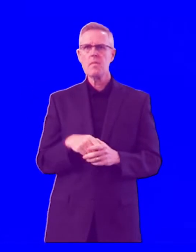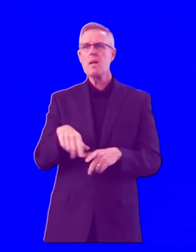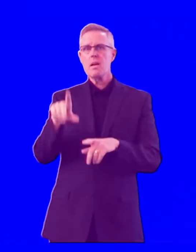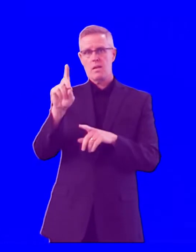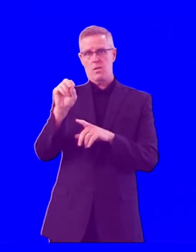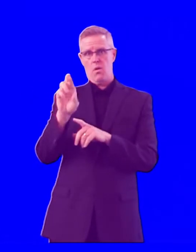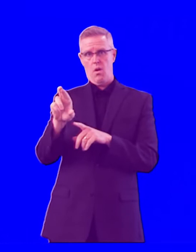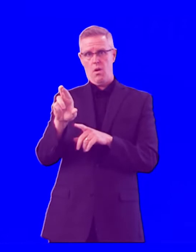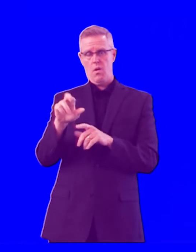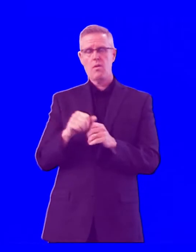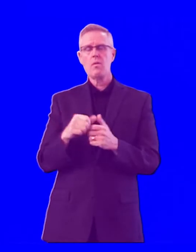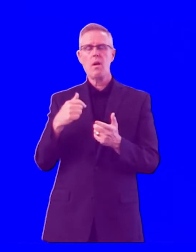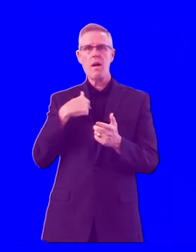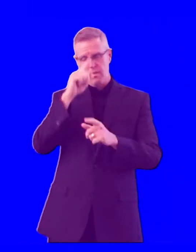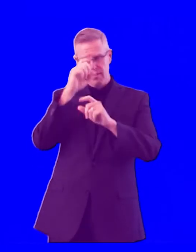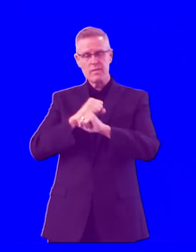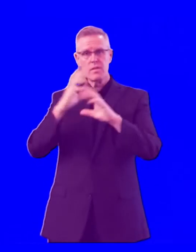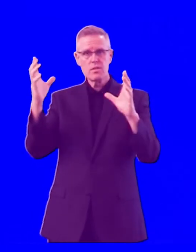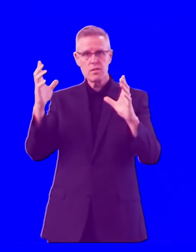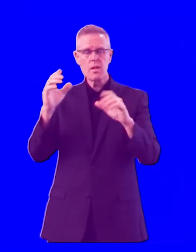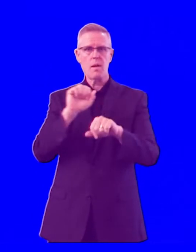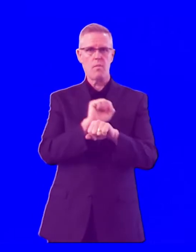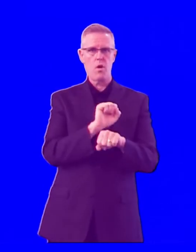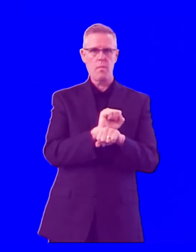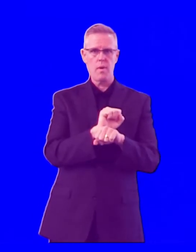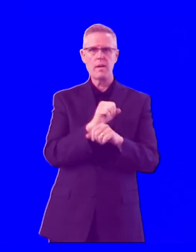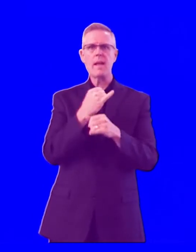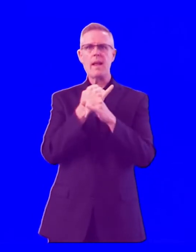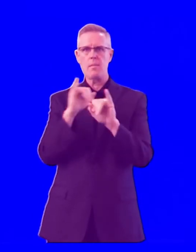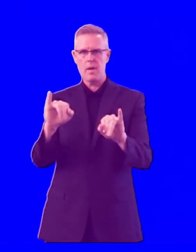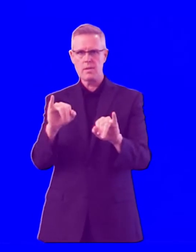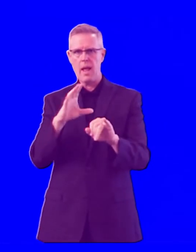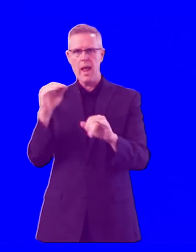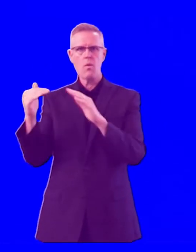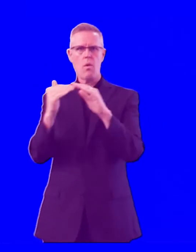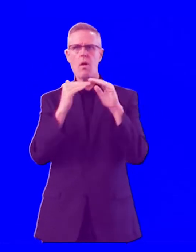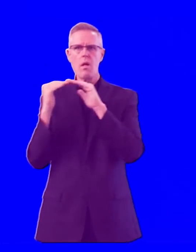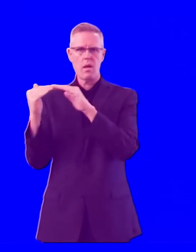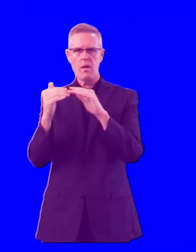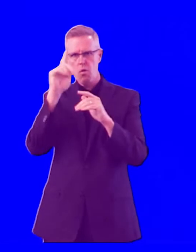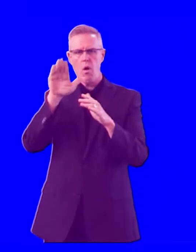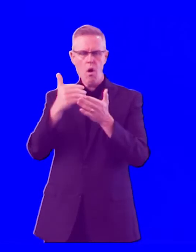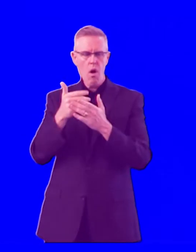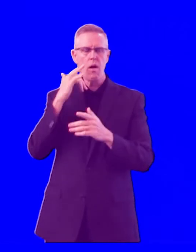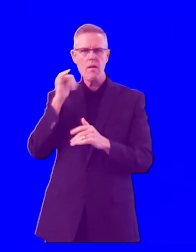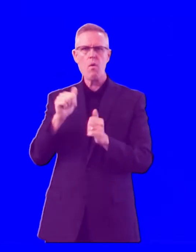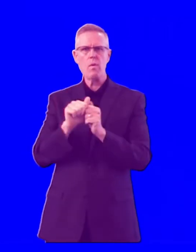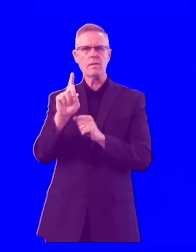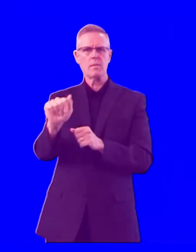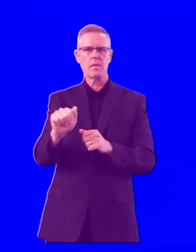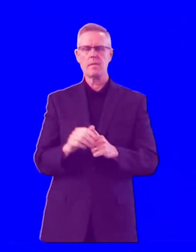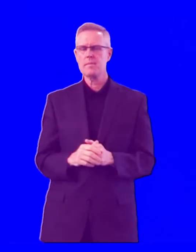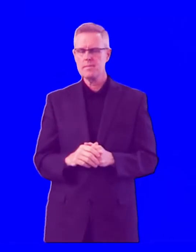of Rehabilitation, our vision is employment, independence, and equality for all Californians with